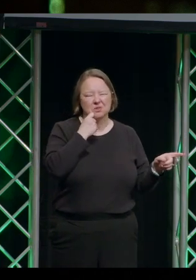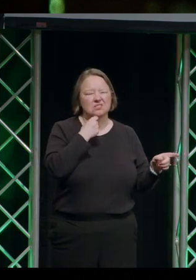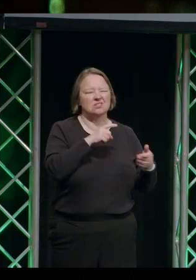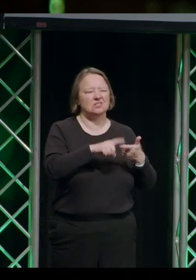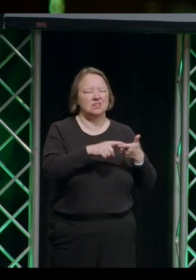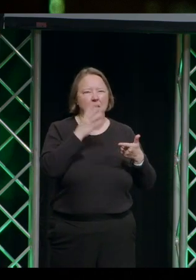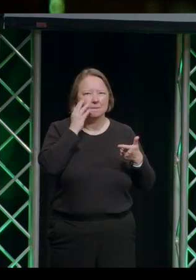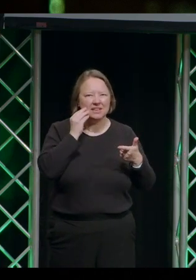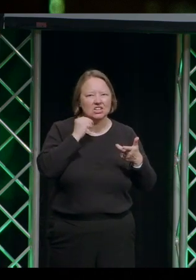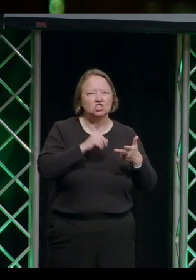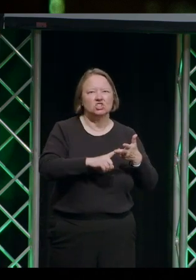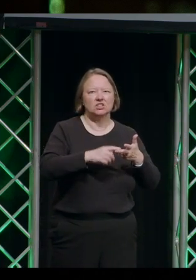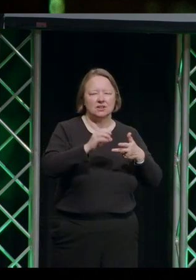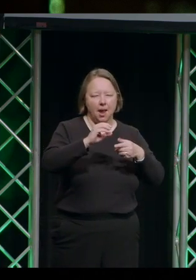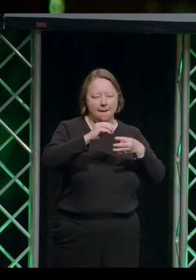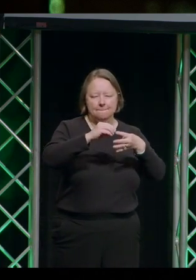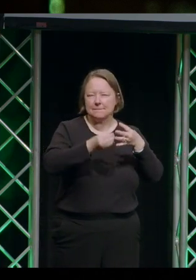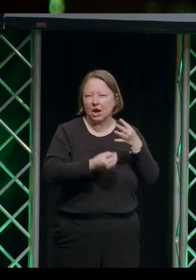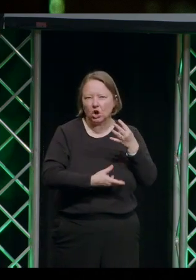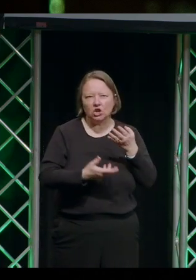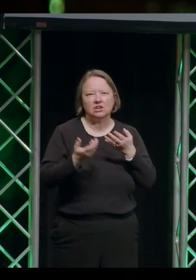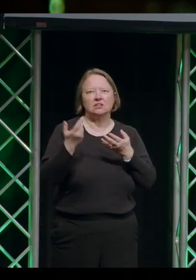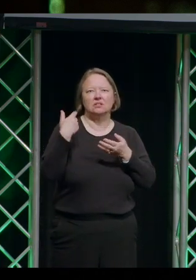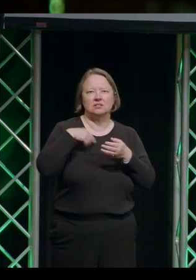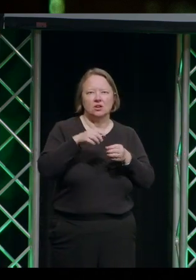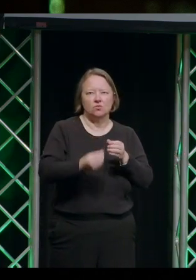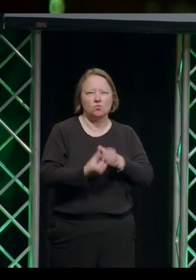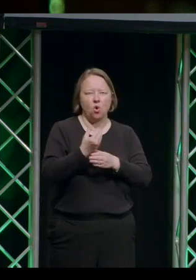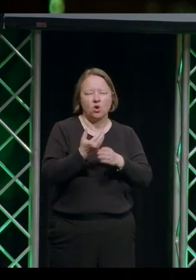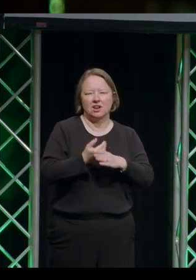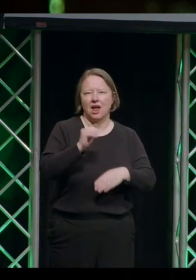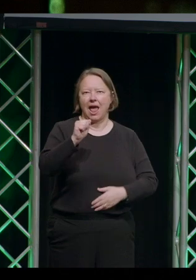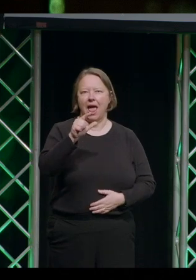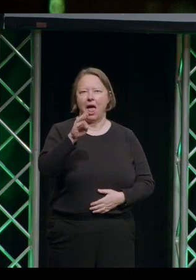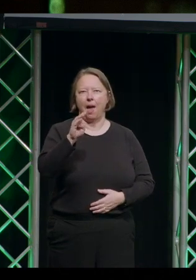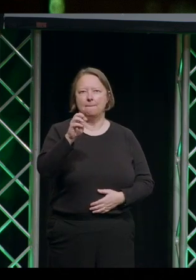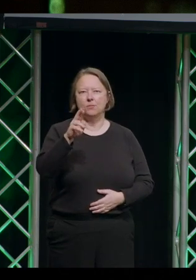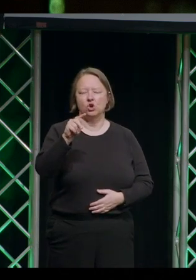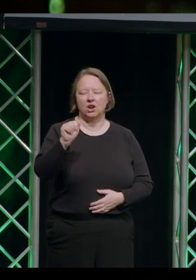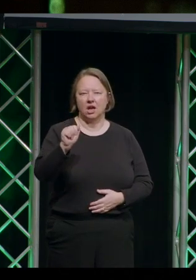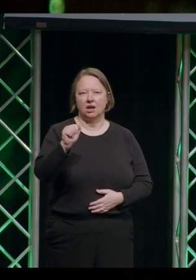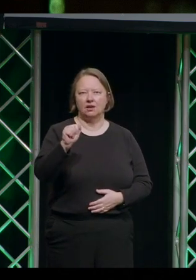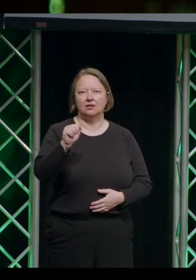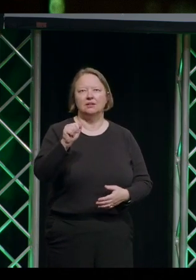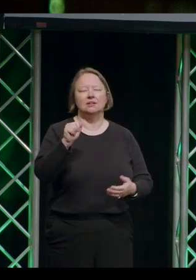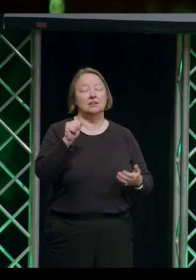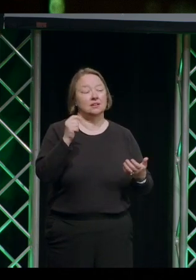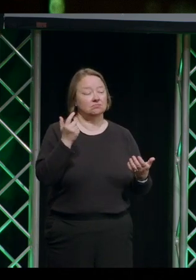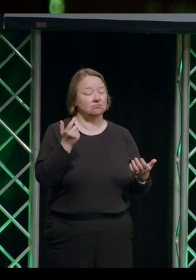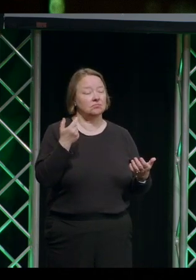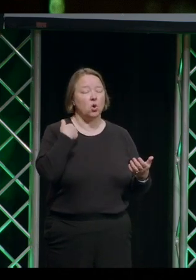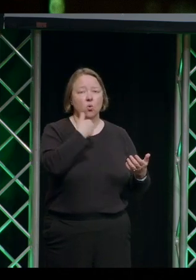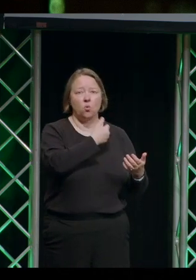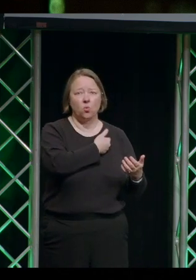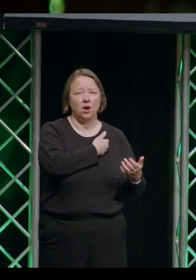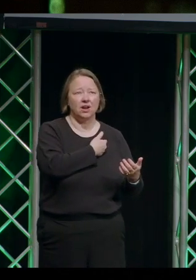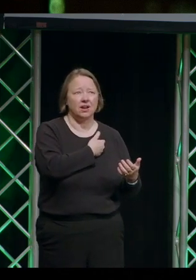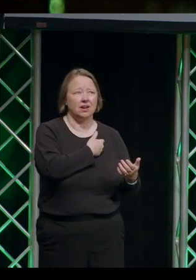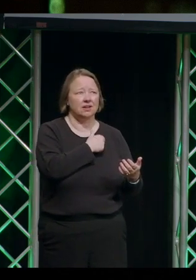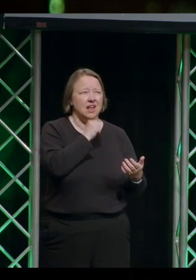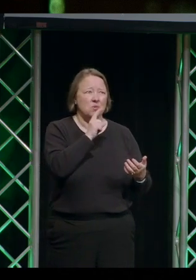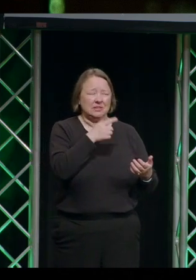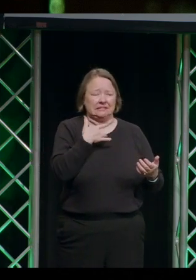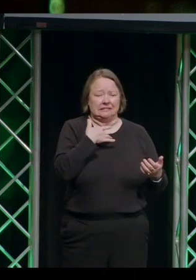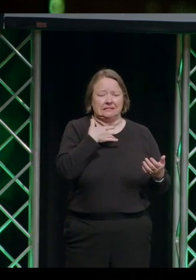peaches, berries that would be grown in the areas around Alberta. And we aren't really sensitive